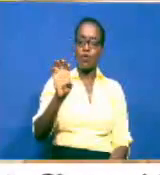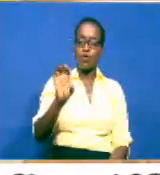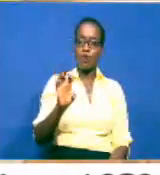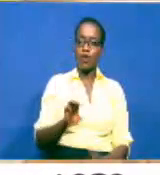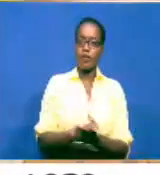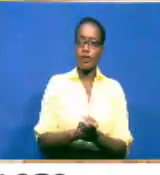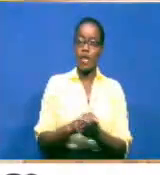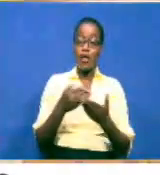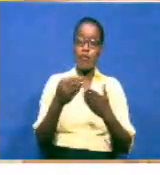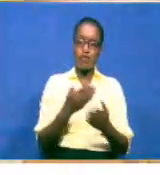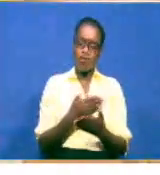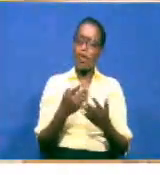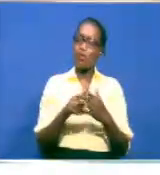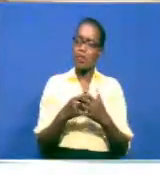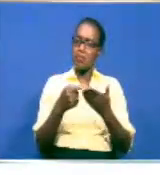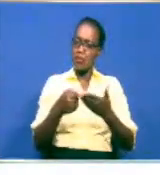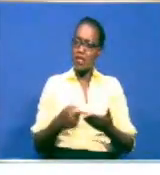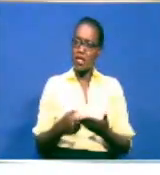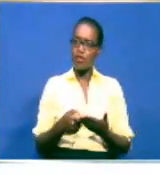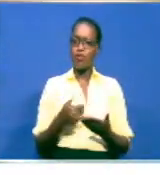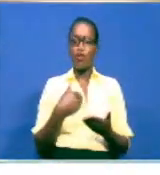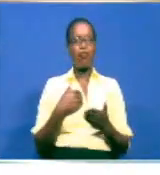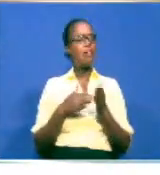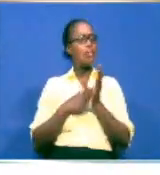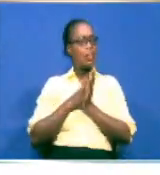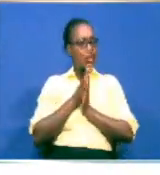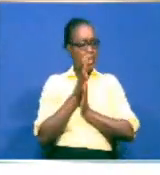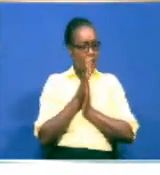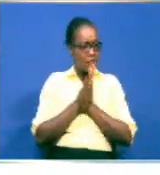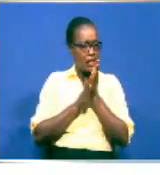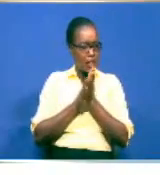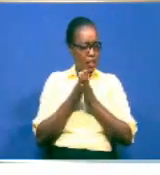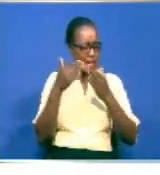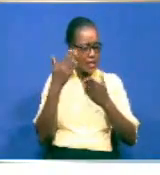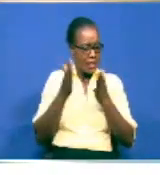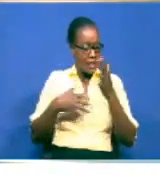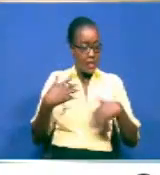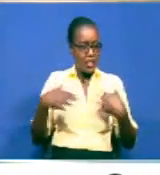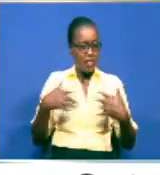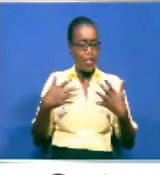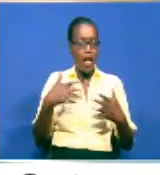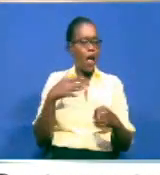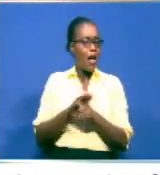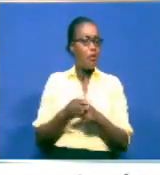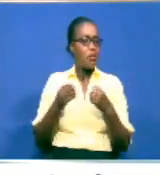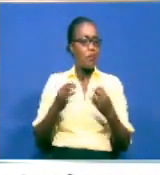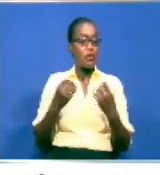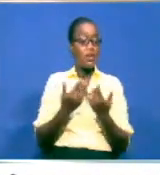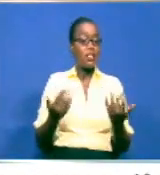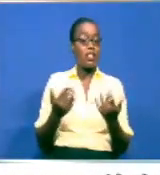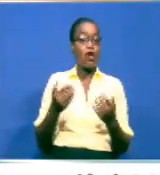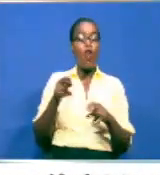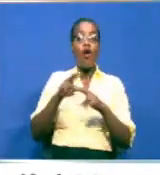into the discussion, you have been so passionate about so many things regarding people living